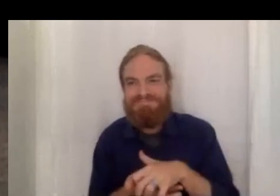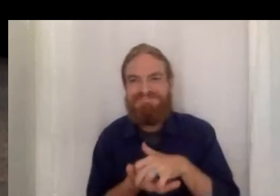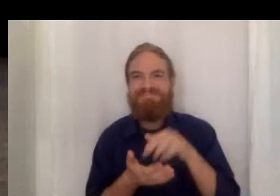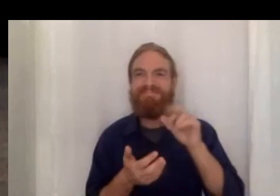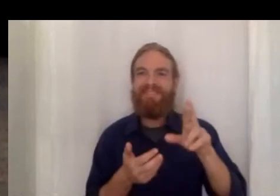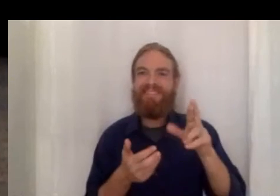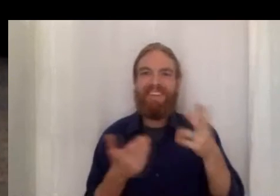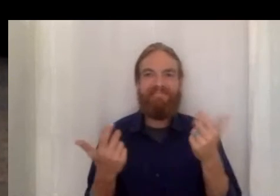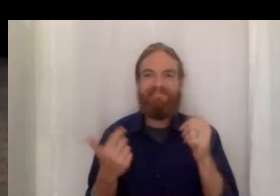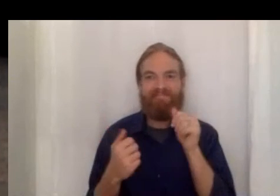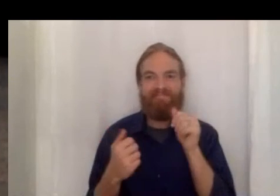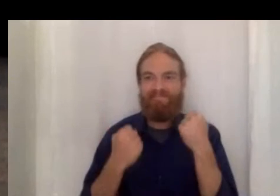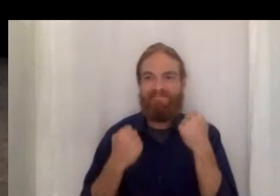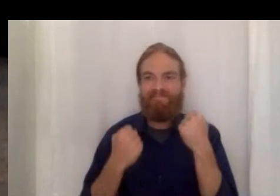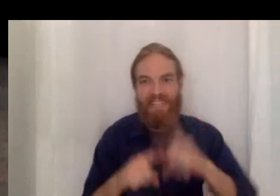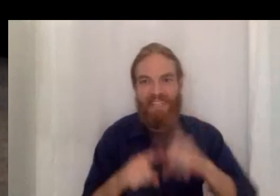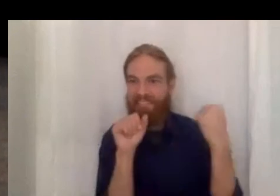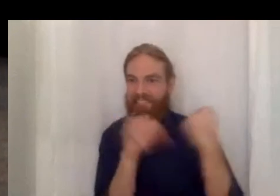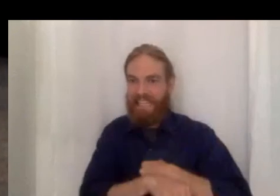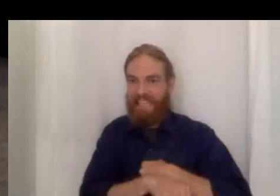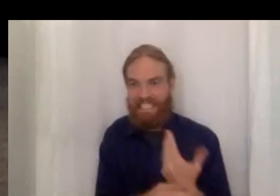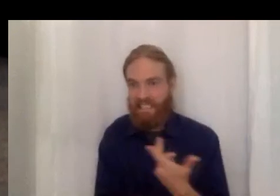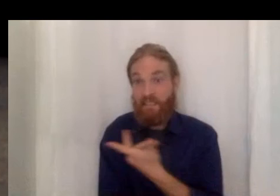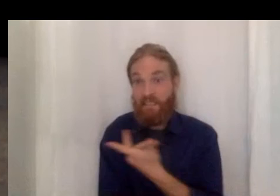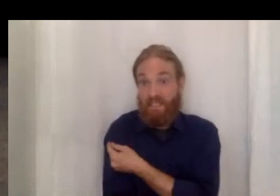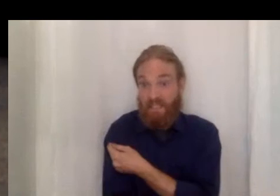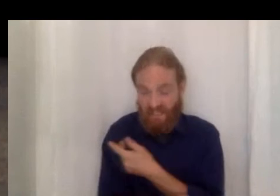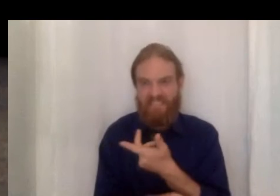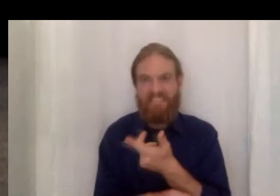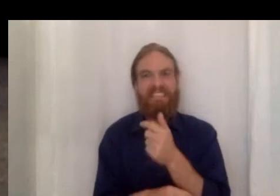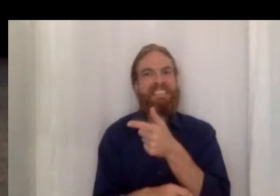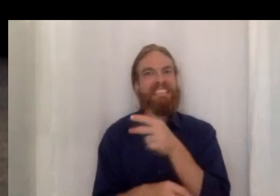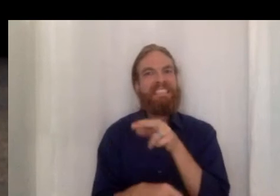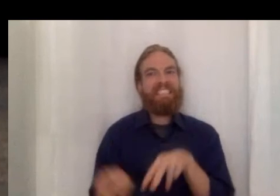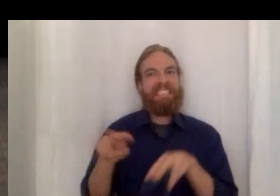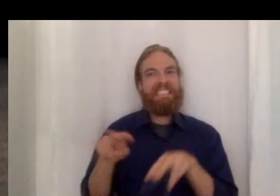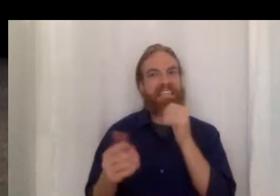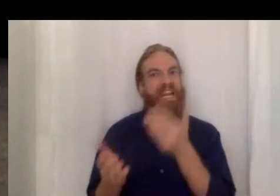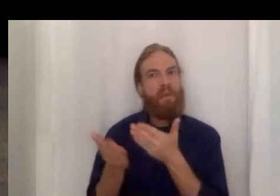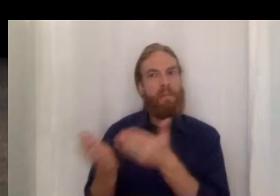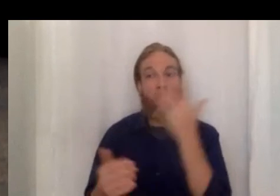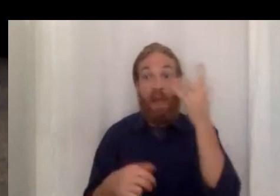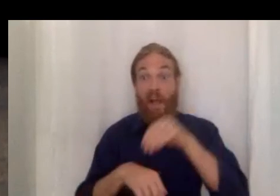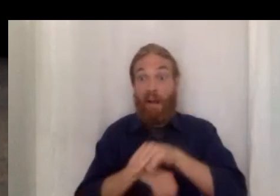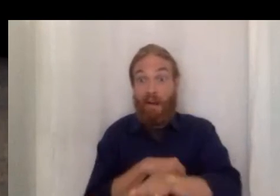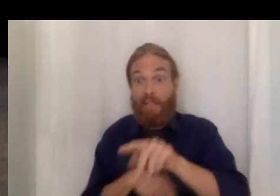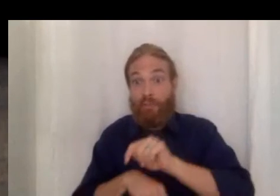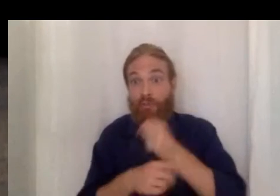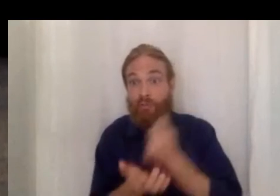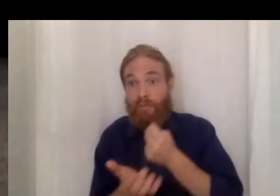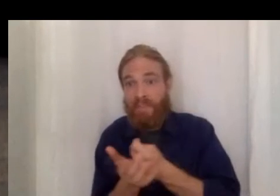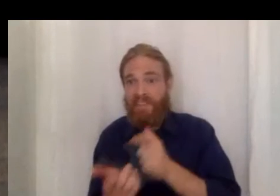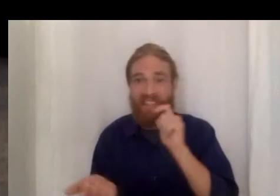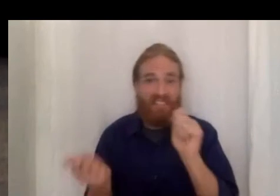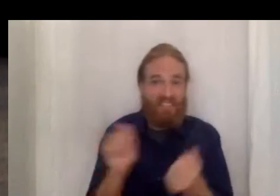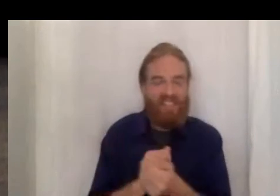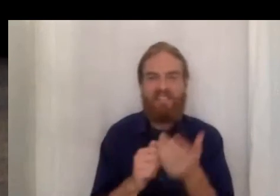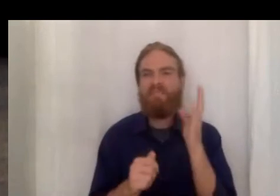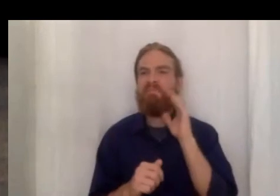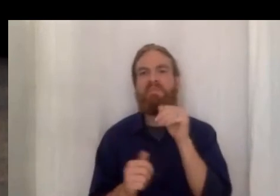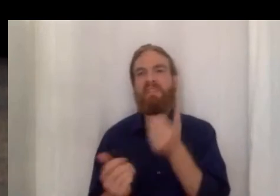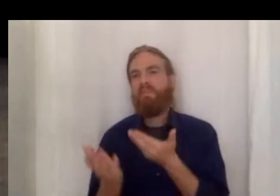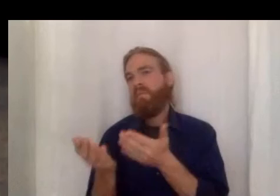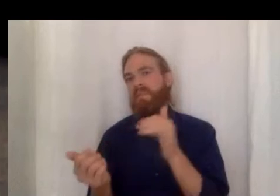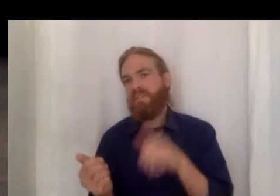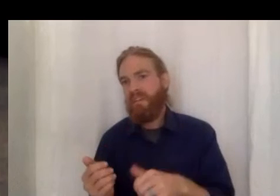does not change any treatment, does not change any recommendations in terms of isolation or quarantine protocol. In